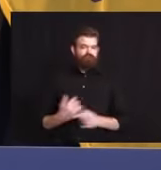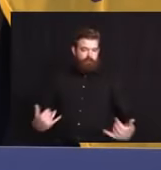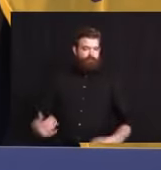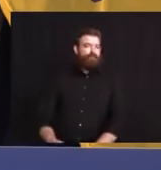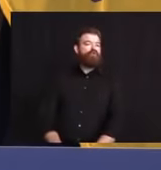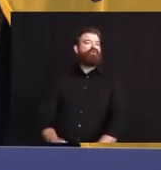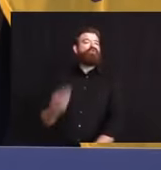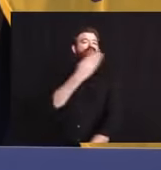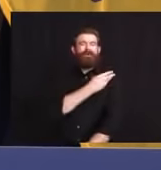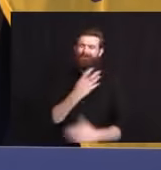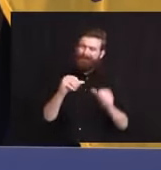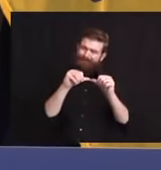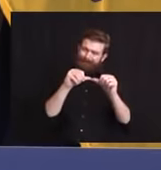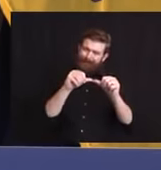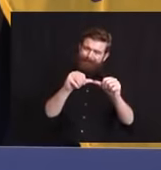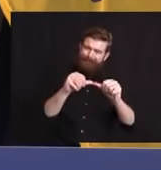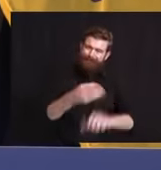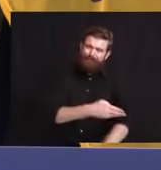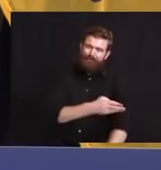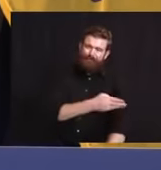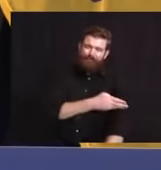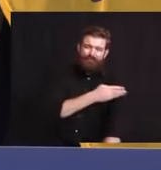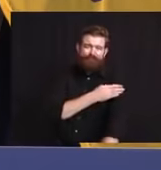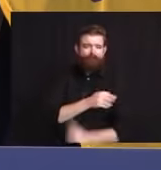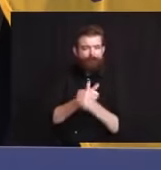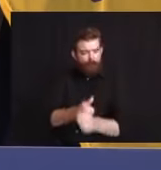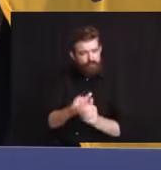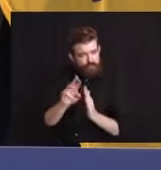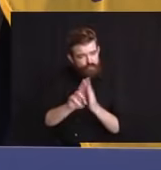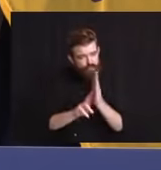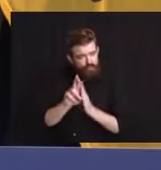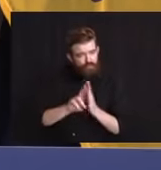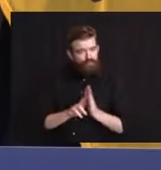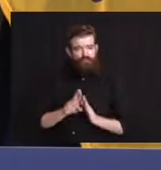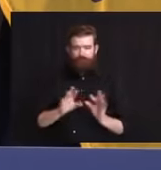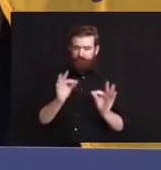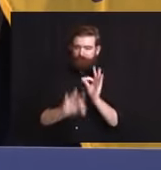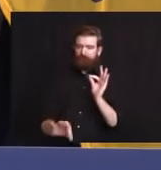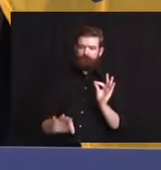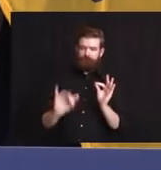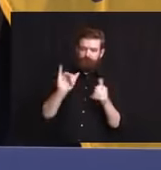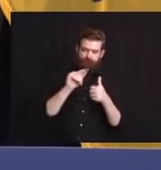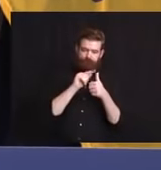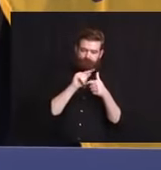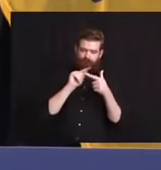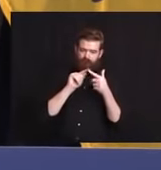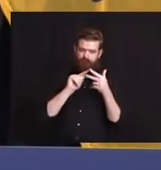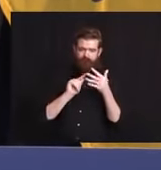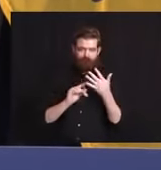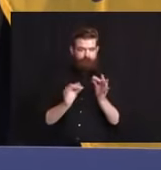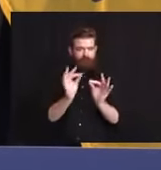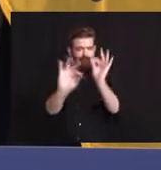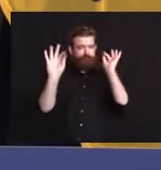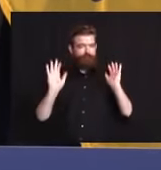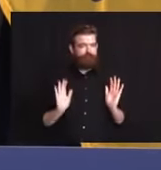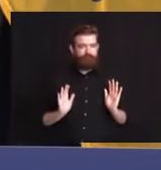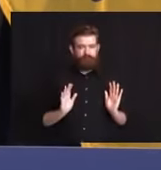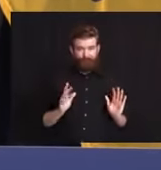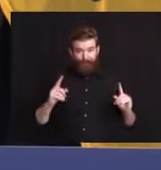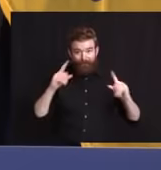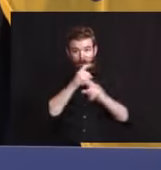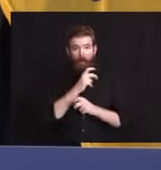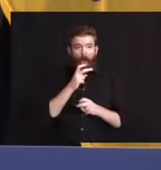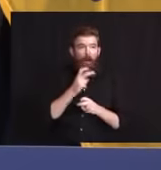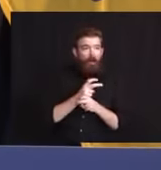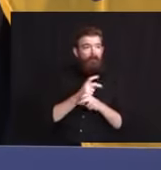up compliance, keep up, and it's simple, basic stuff. It's not complicated. The complicated